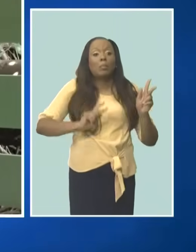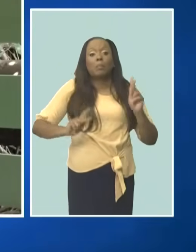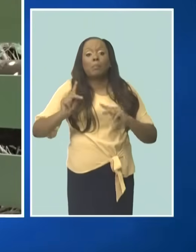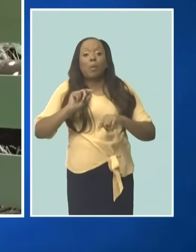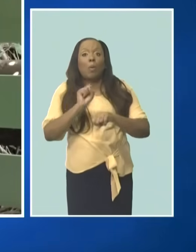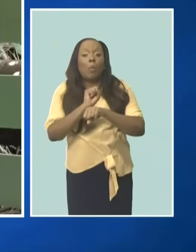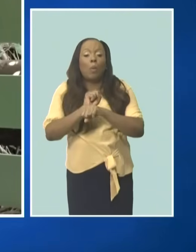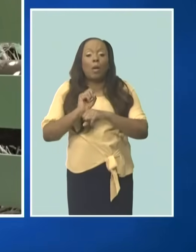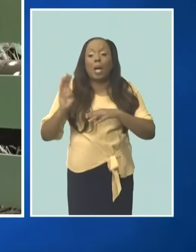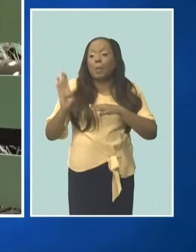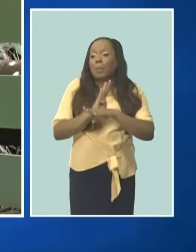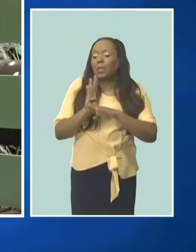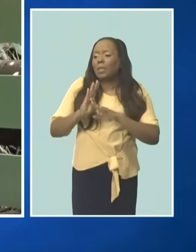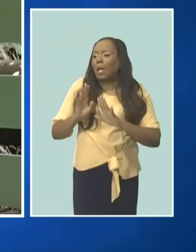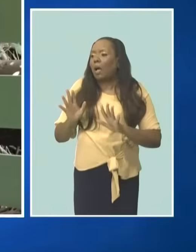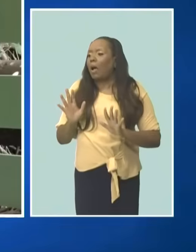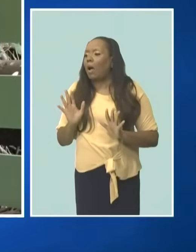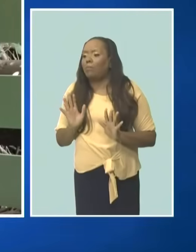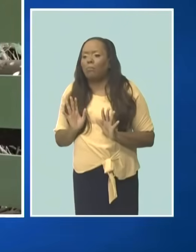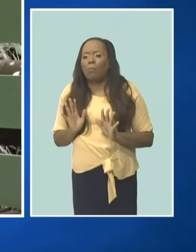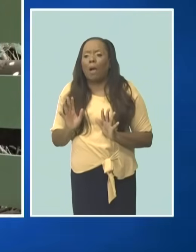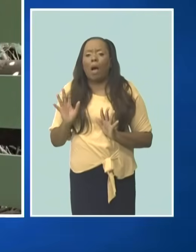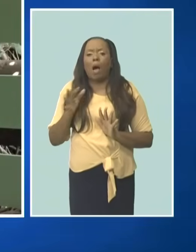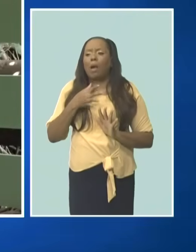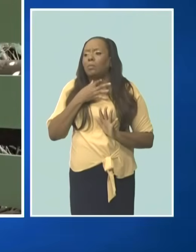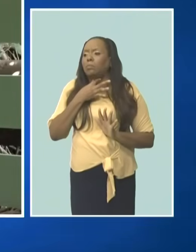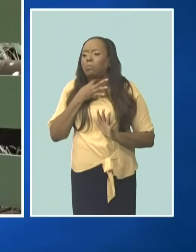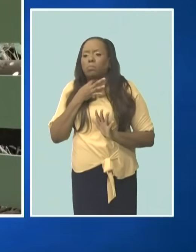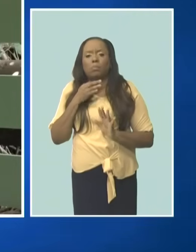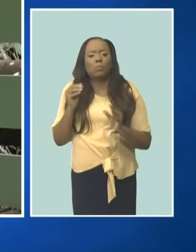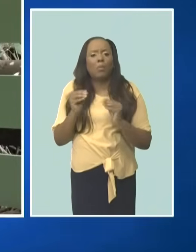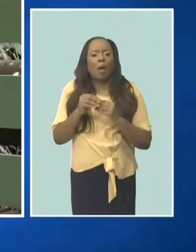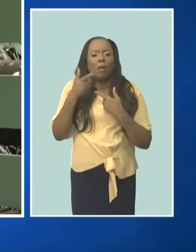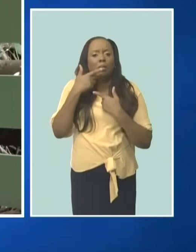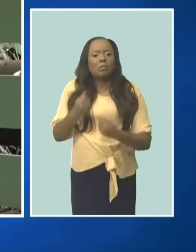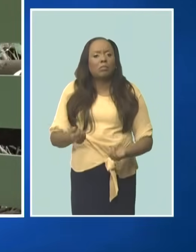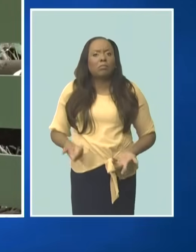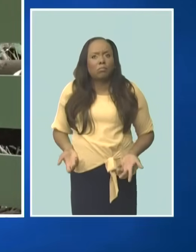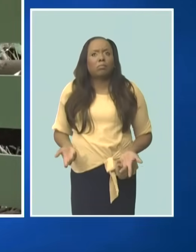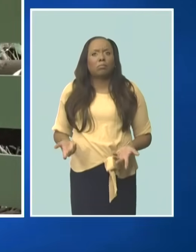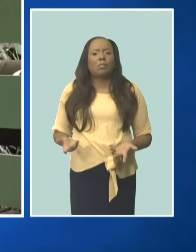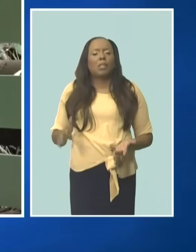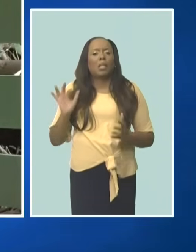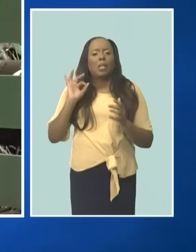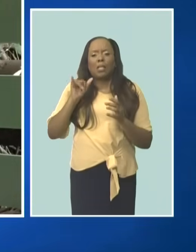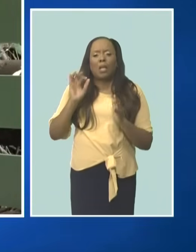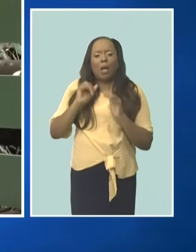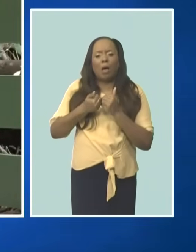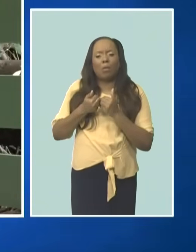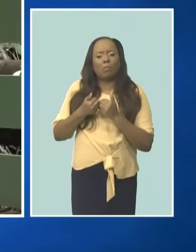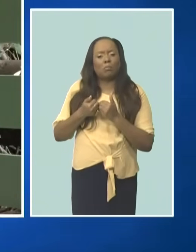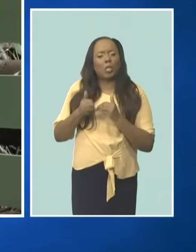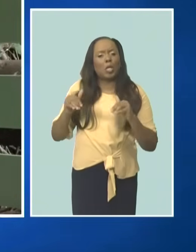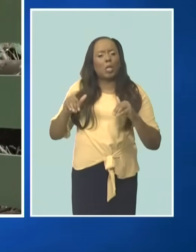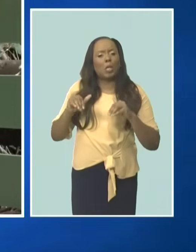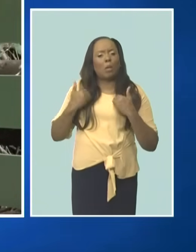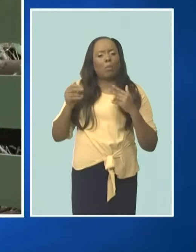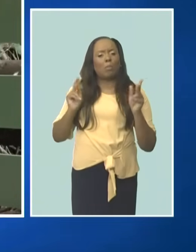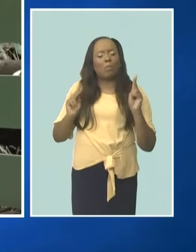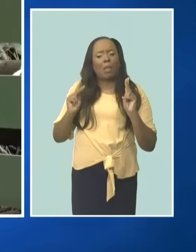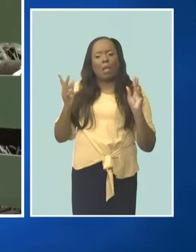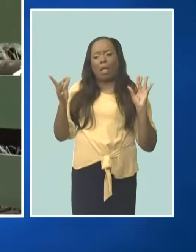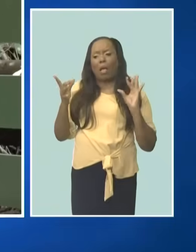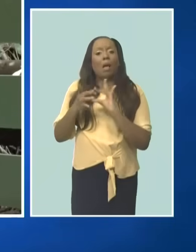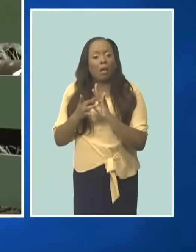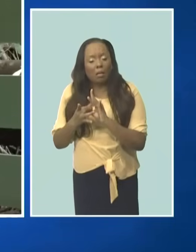also living it but hearing a different voice, I think those are the things that also help to connect. And one thing we do within all of our sessions,